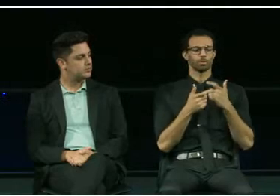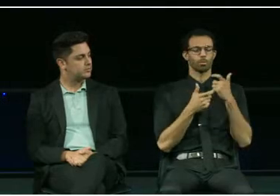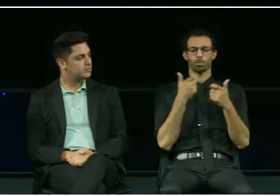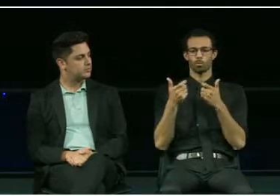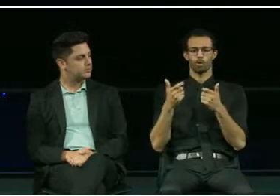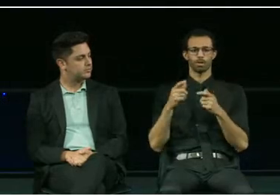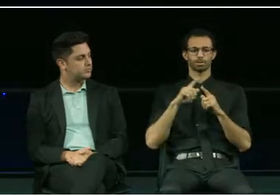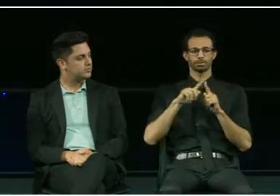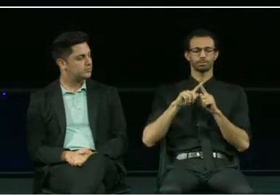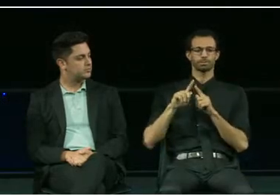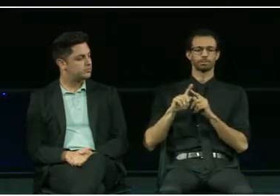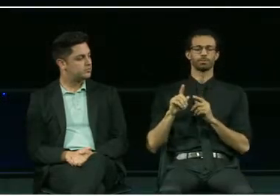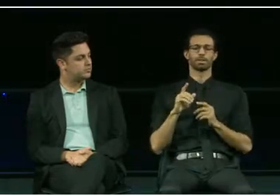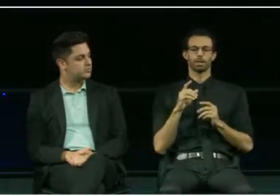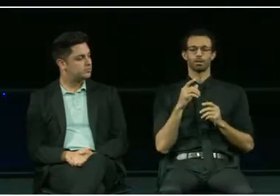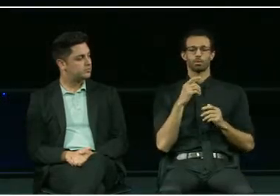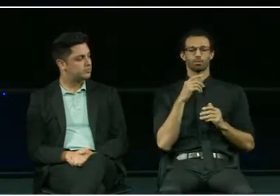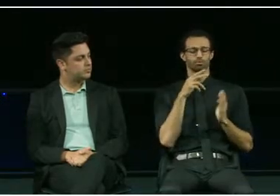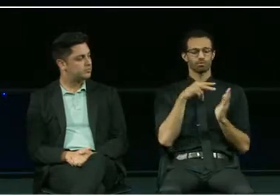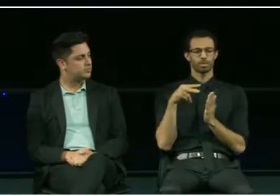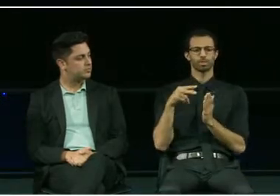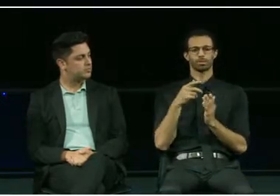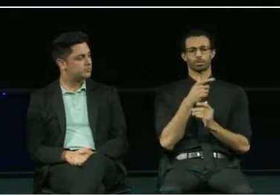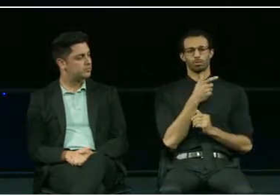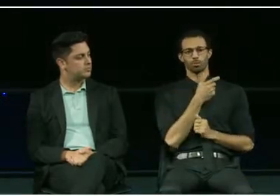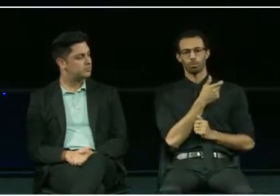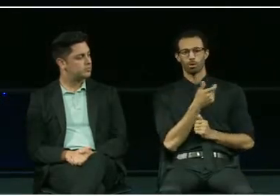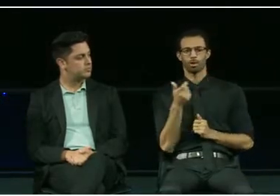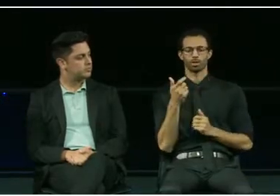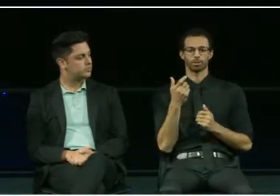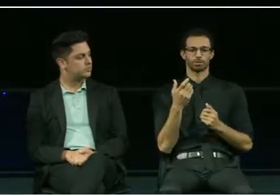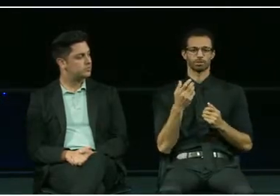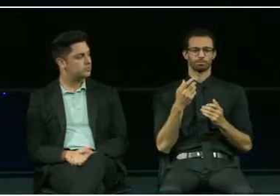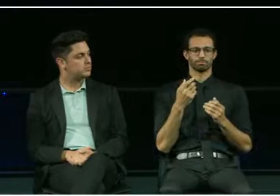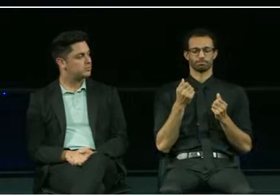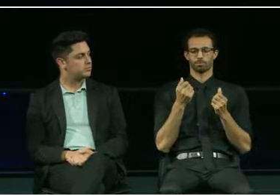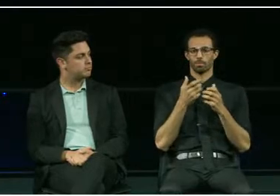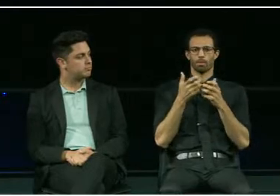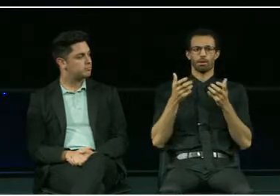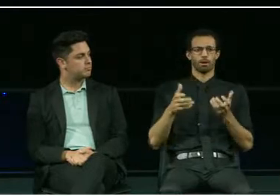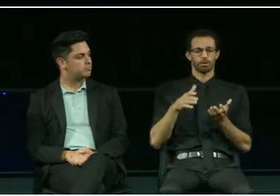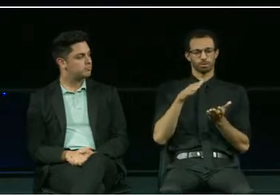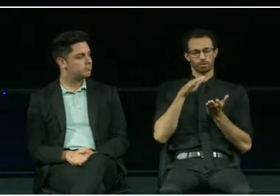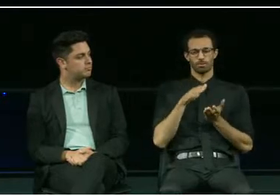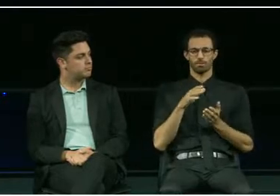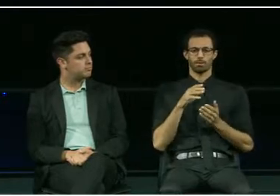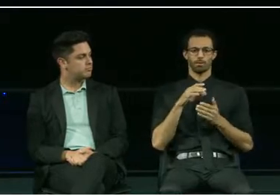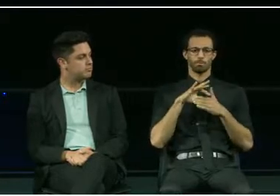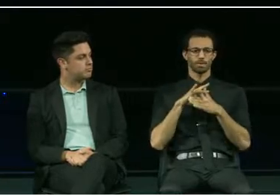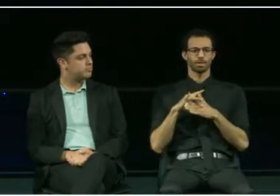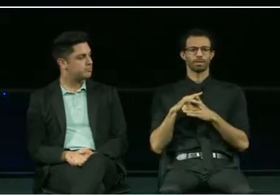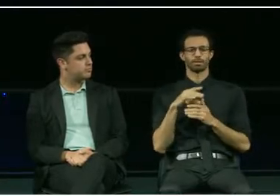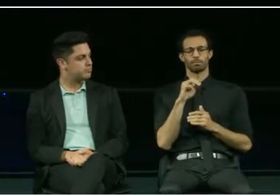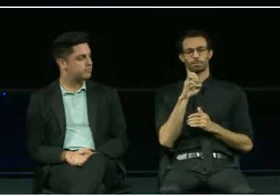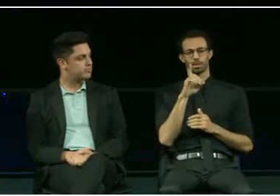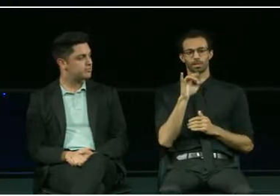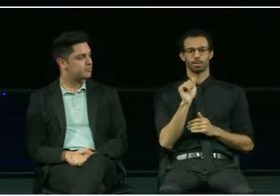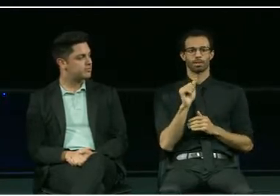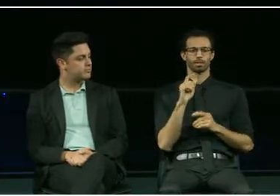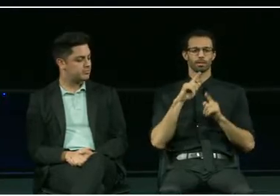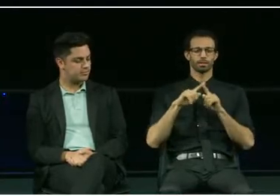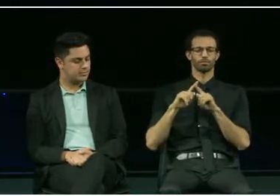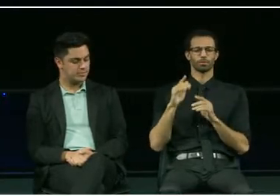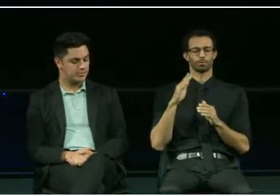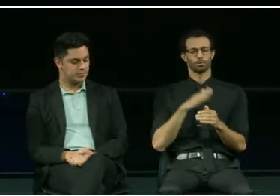and you read and you watch, you consume media, you listen to different music.